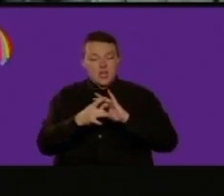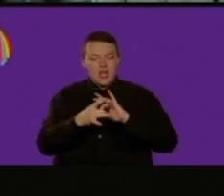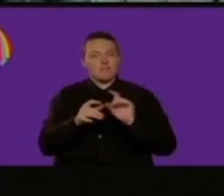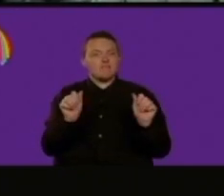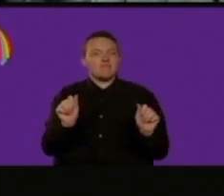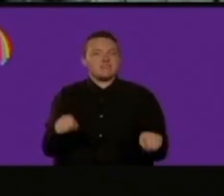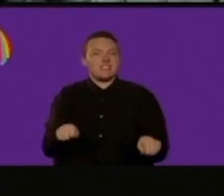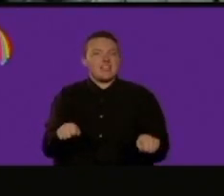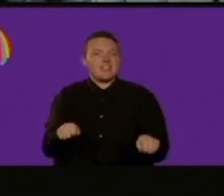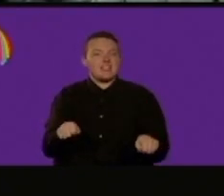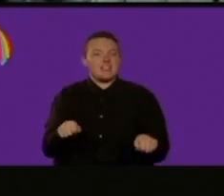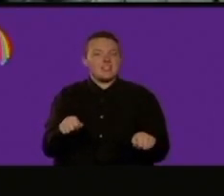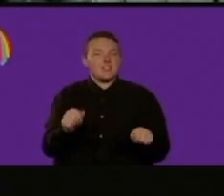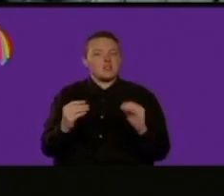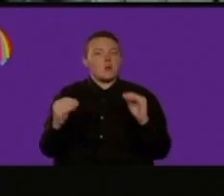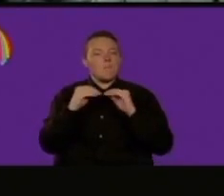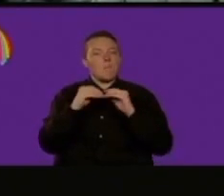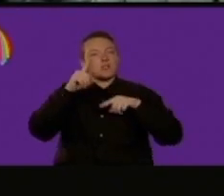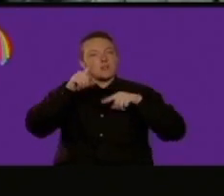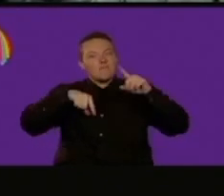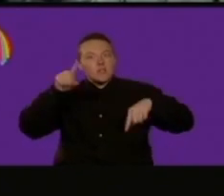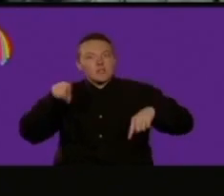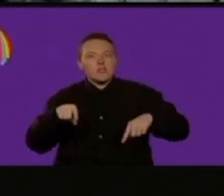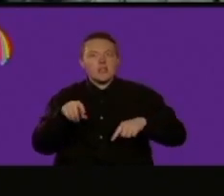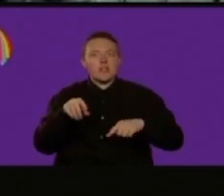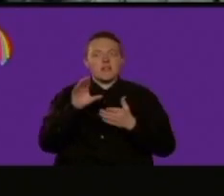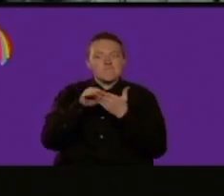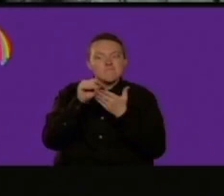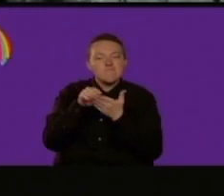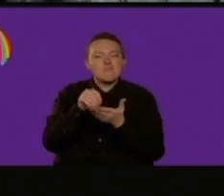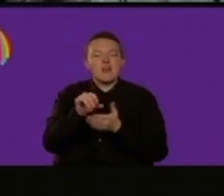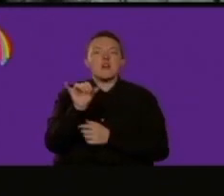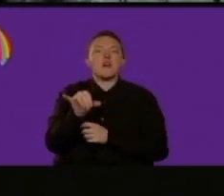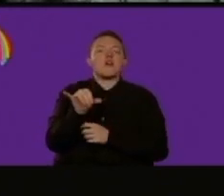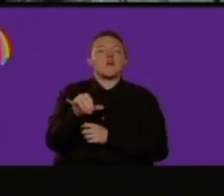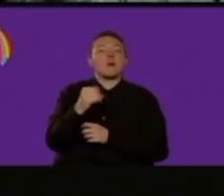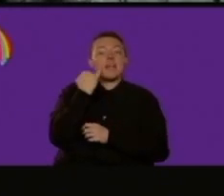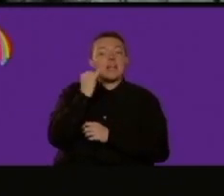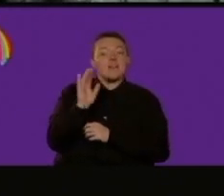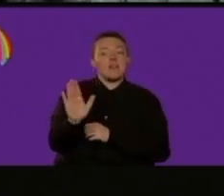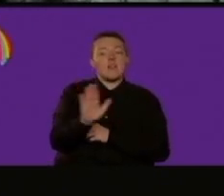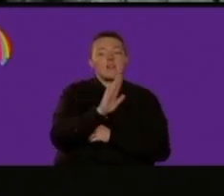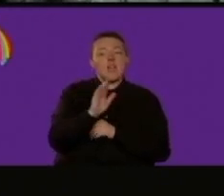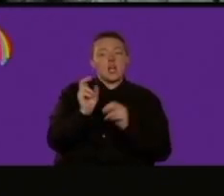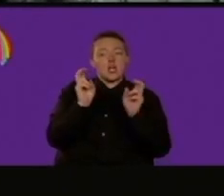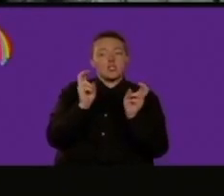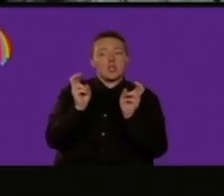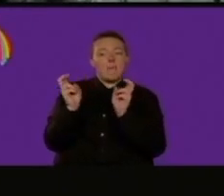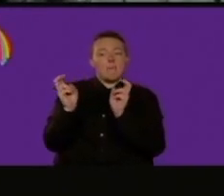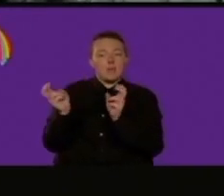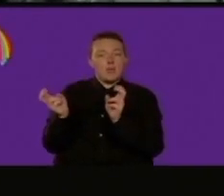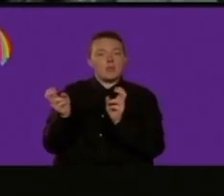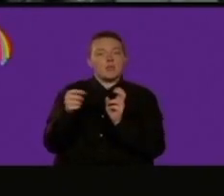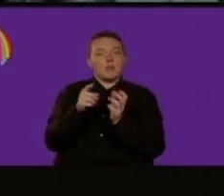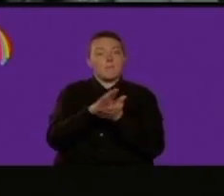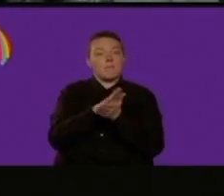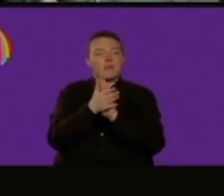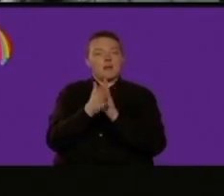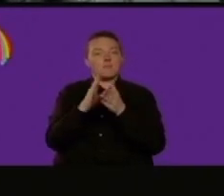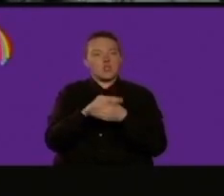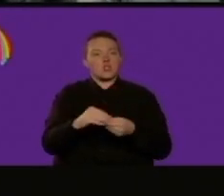concepts at the same time. And on the right, we have the same idea, but at this time made by educators. This was a training